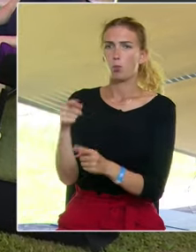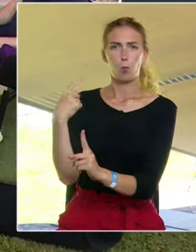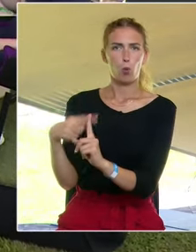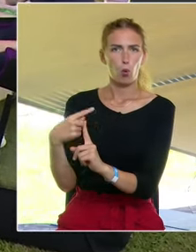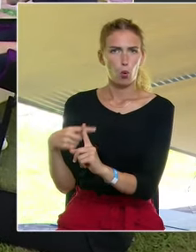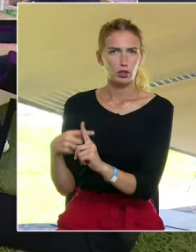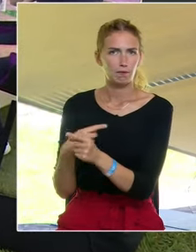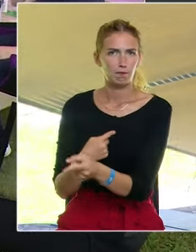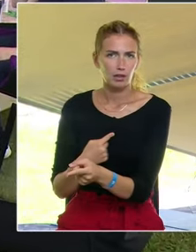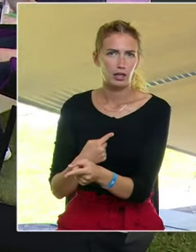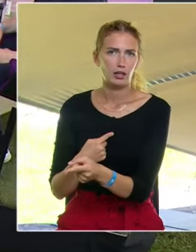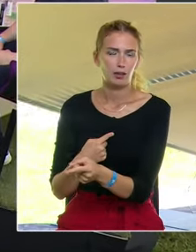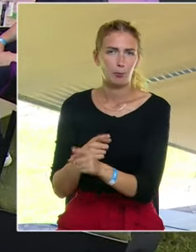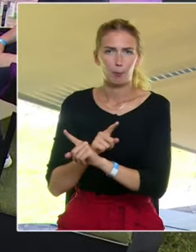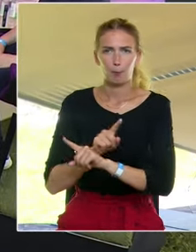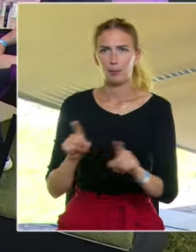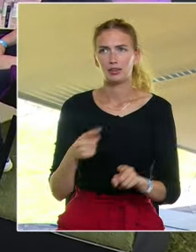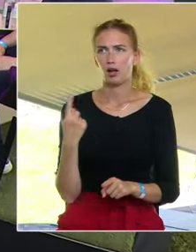just.